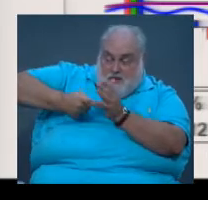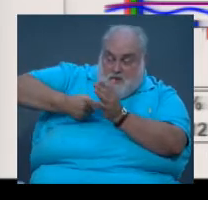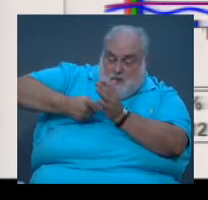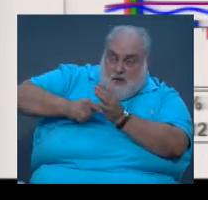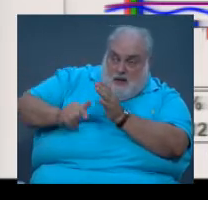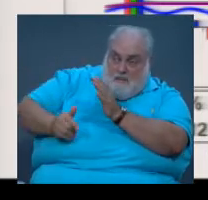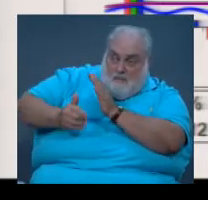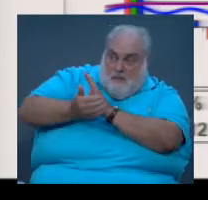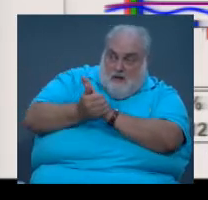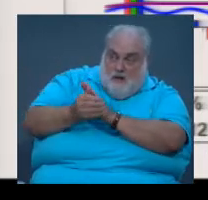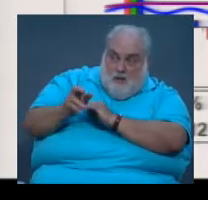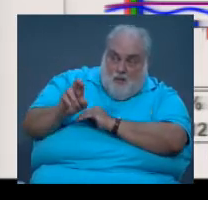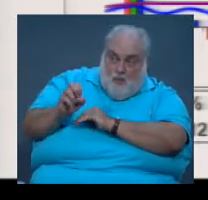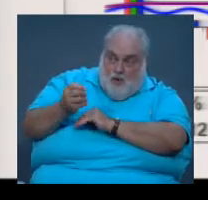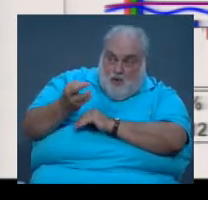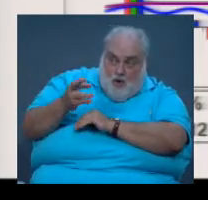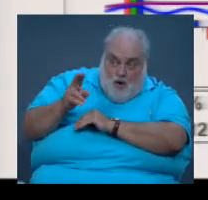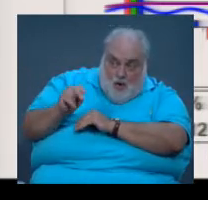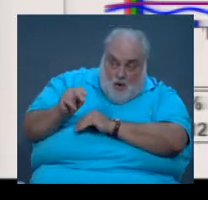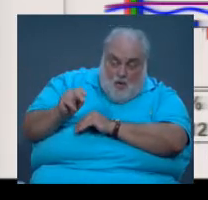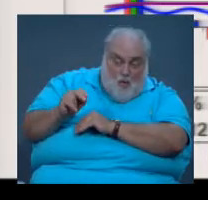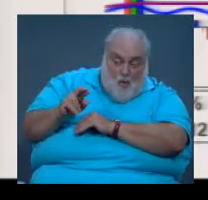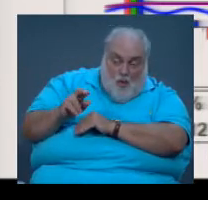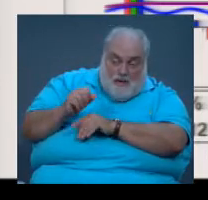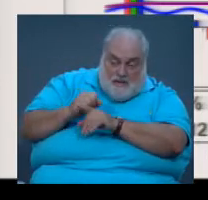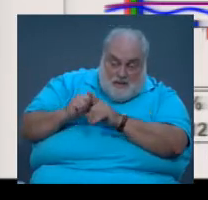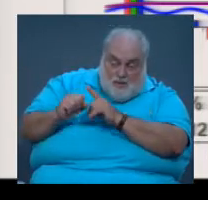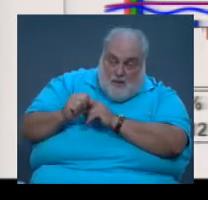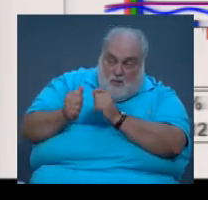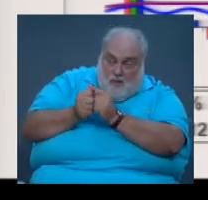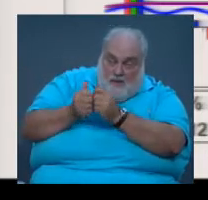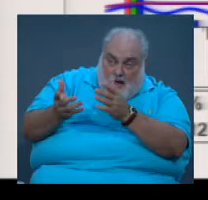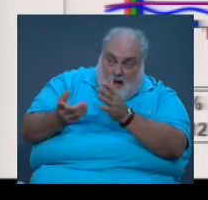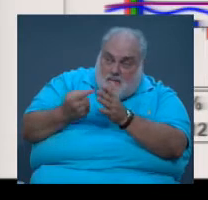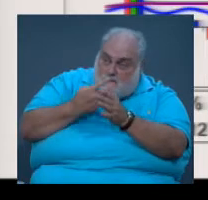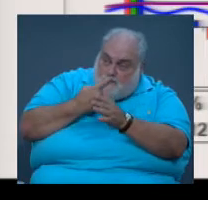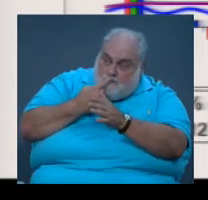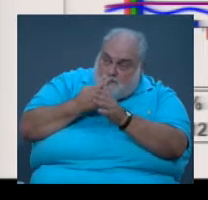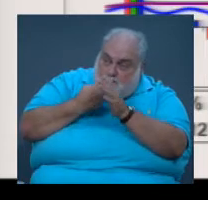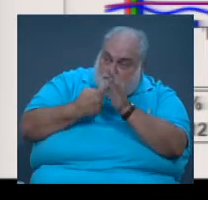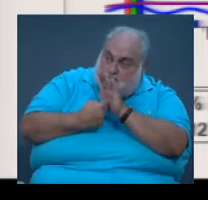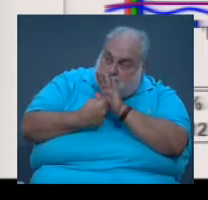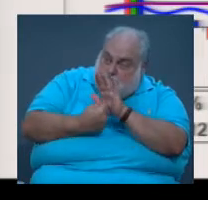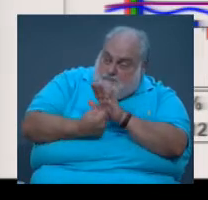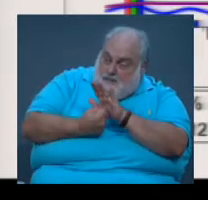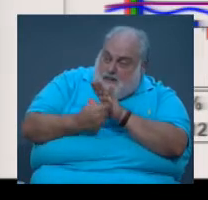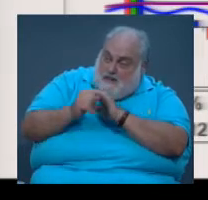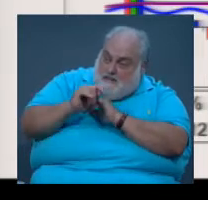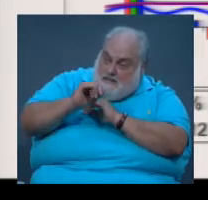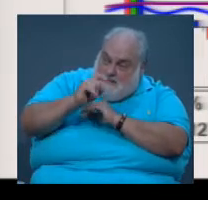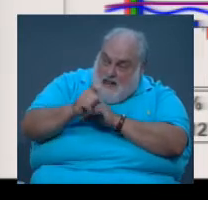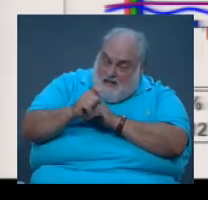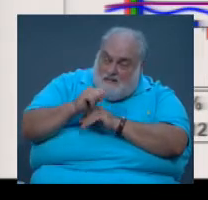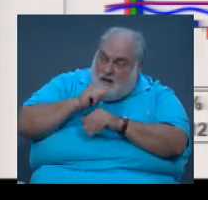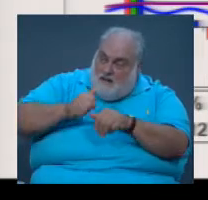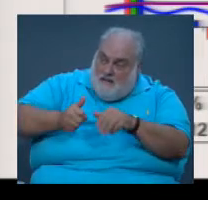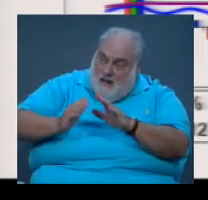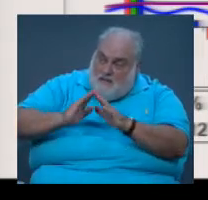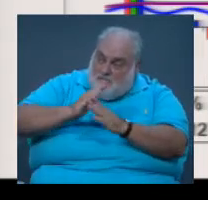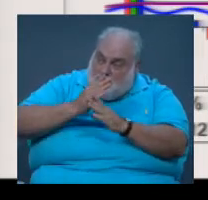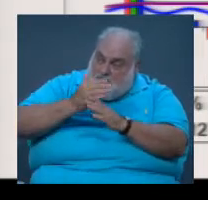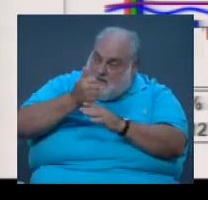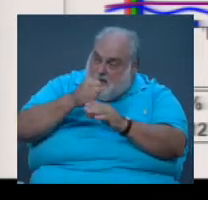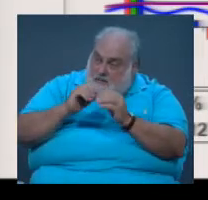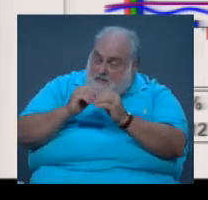or it was a rebatable situation without disclosing the taxpayer. They are not allowed to provide any information other than